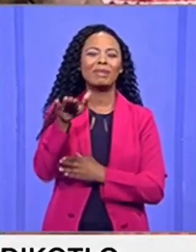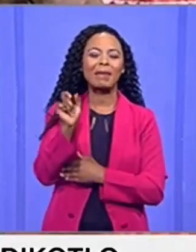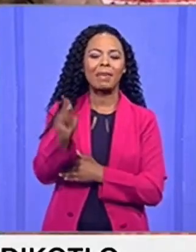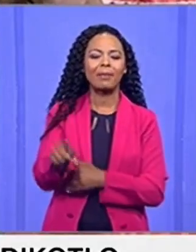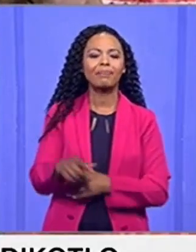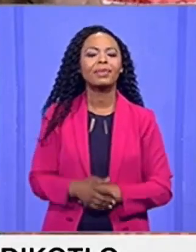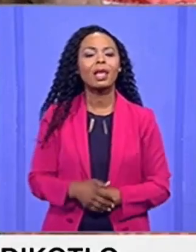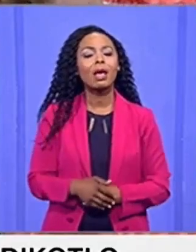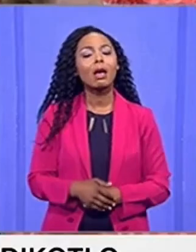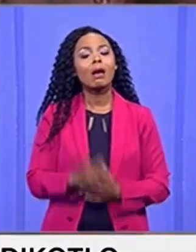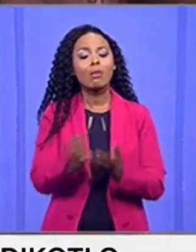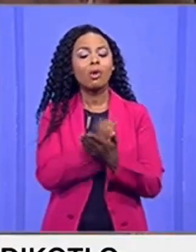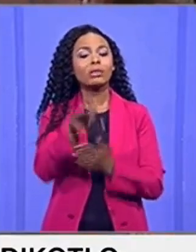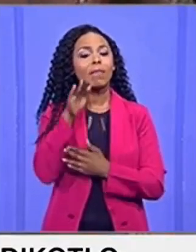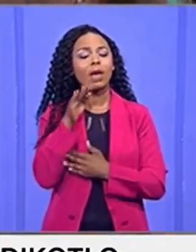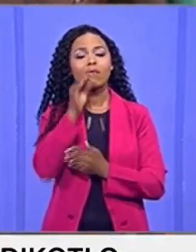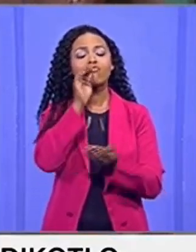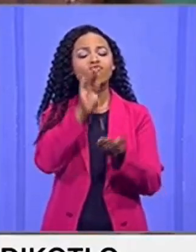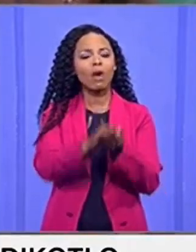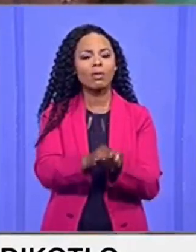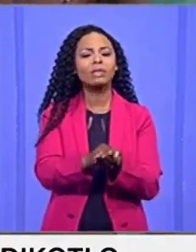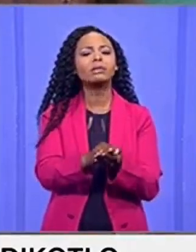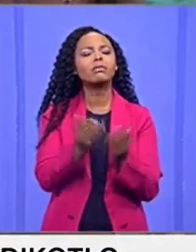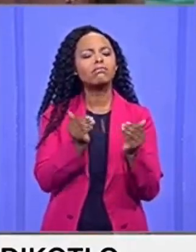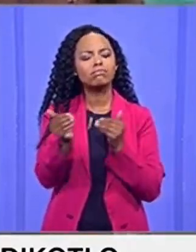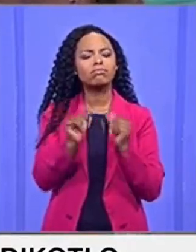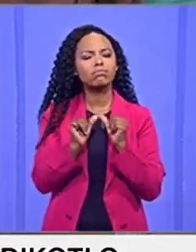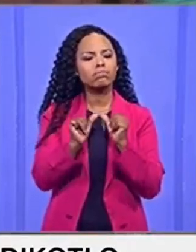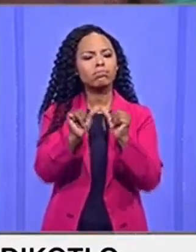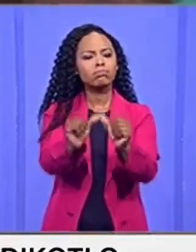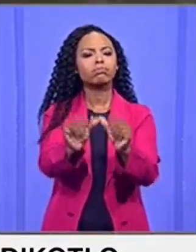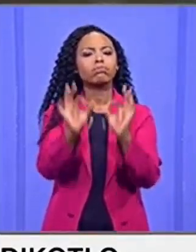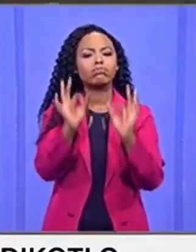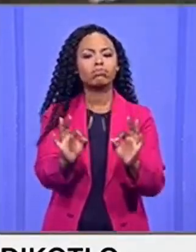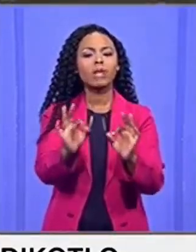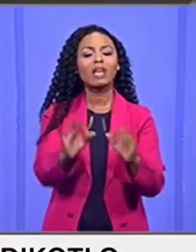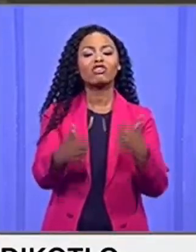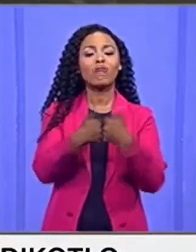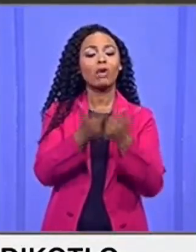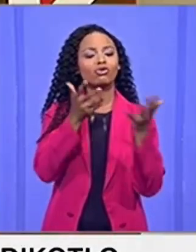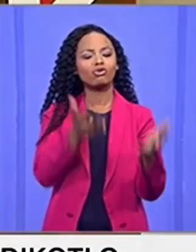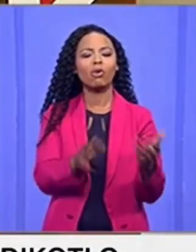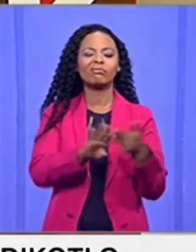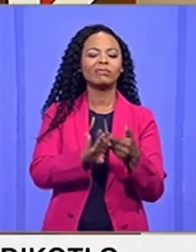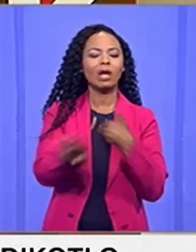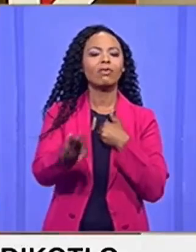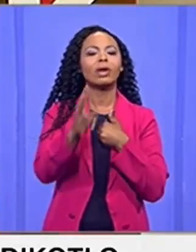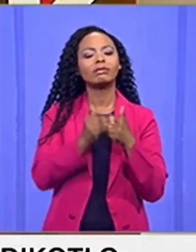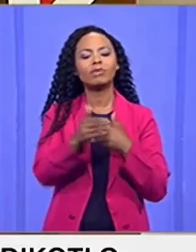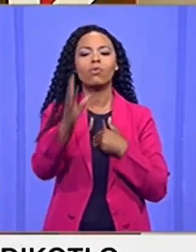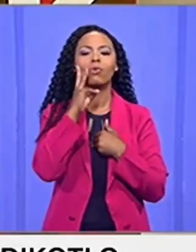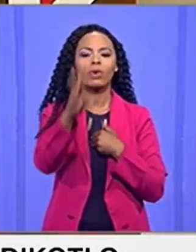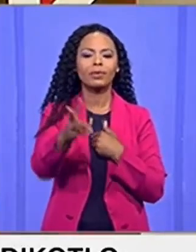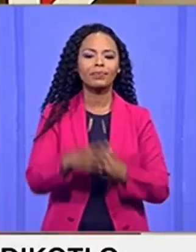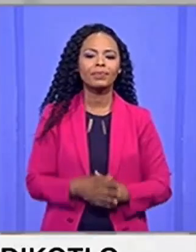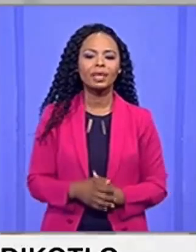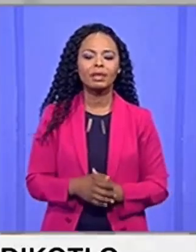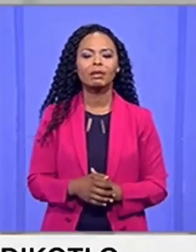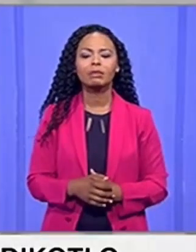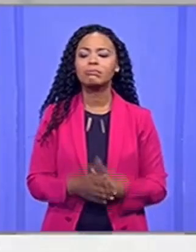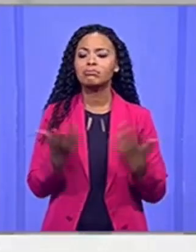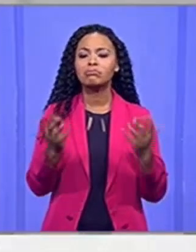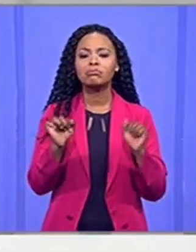Post Bank e solofeditse go tokafatsa tsamaiso le go thibela dikgwetlho tsa mothale o. We have taken some